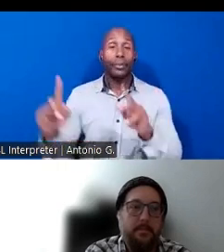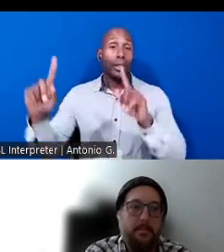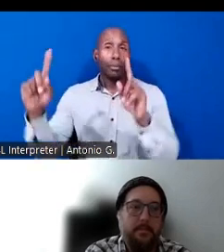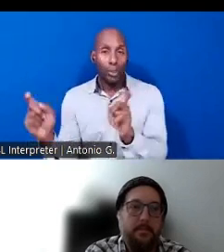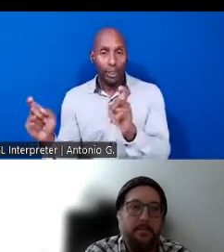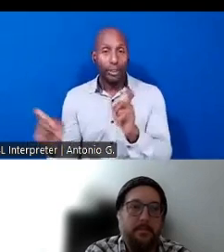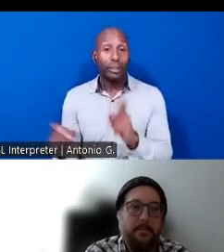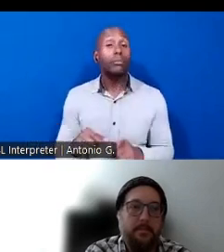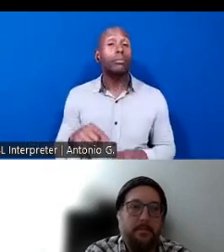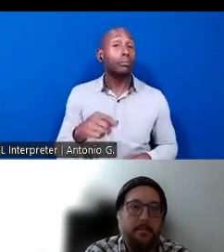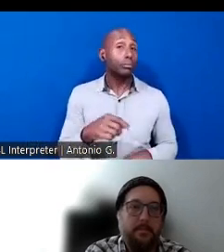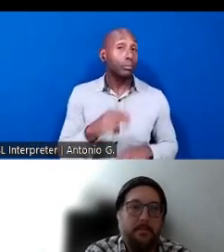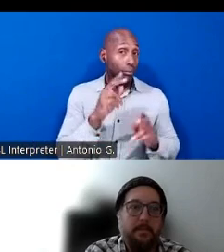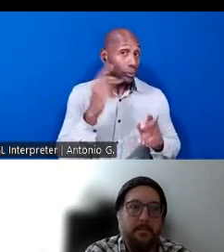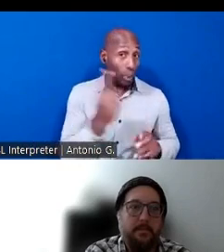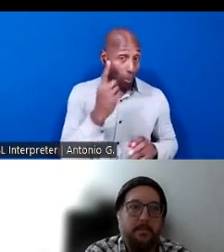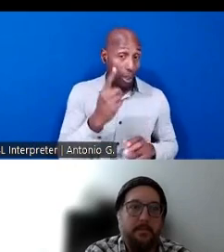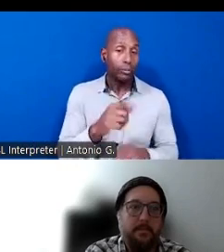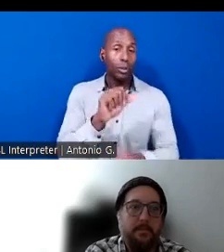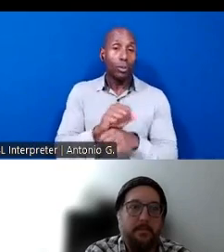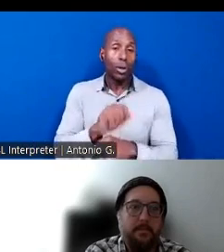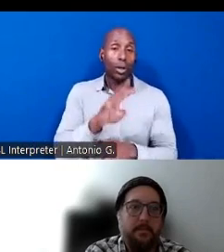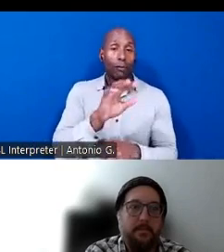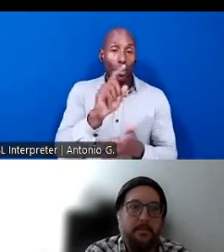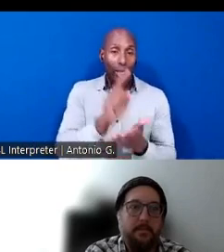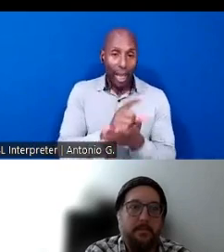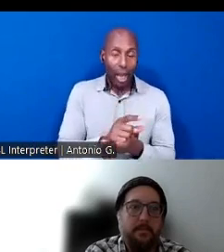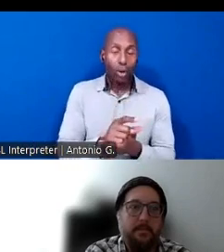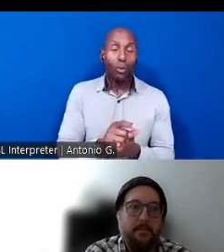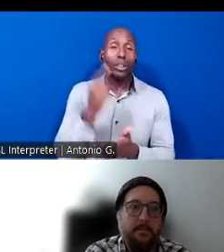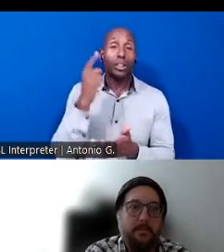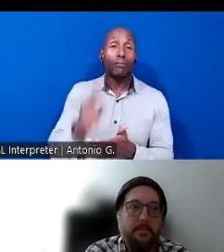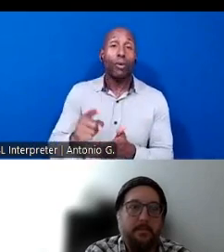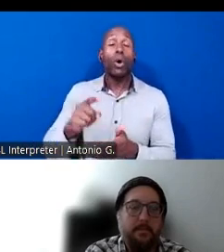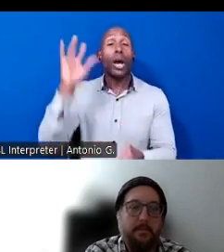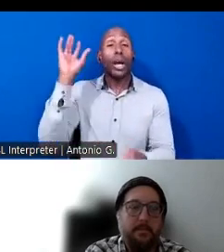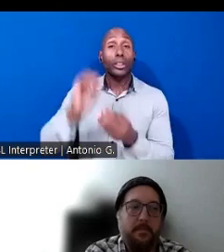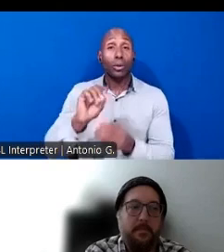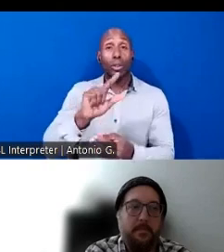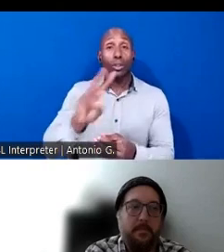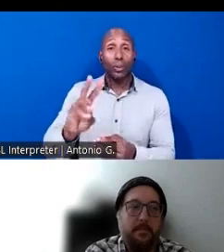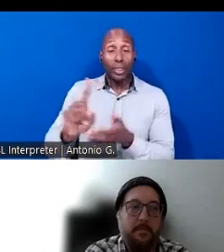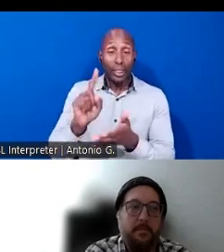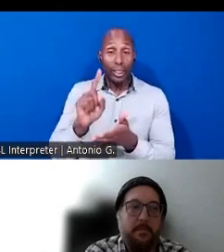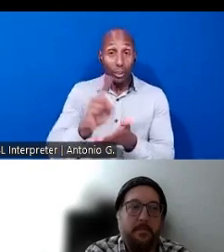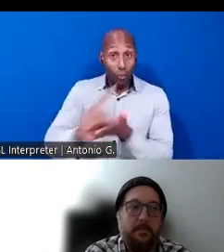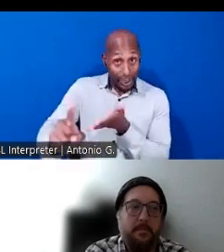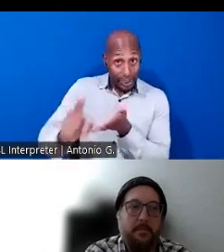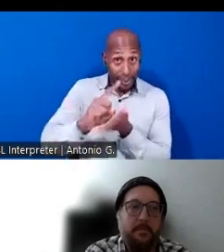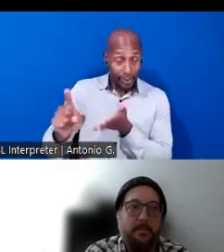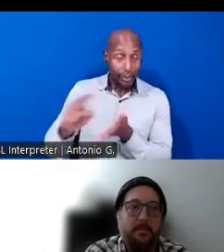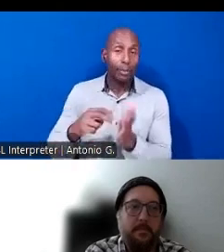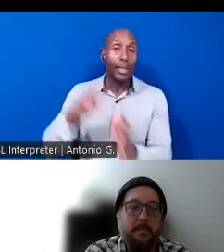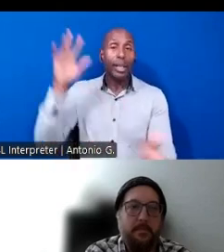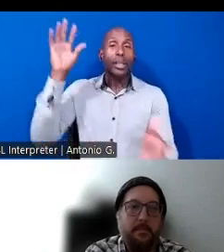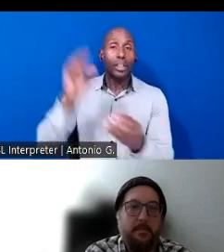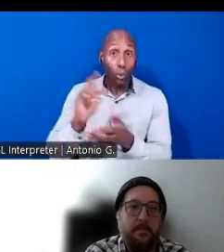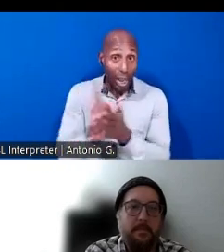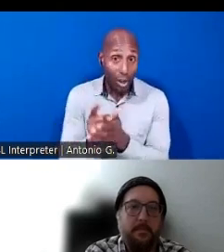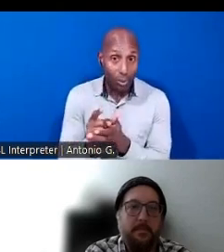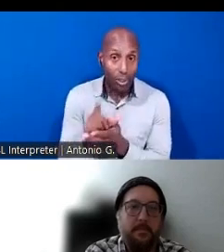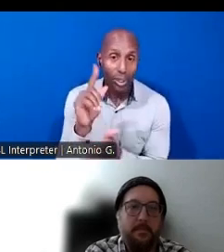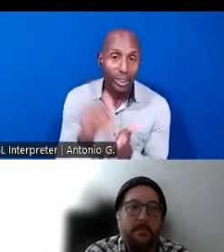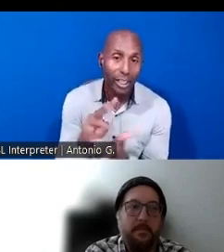hours for 26 weeks, and that means they worked 1,040 hours, and 1,040